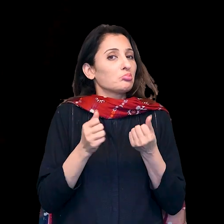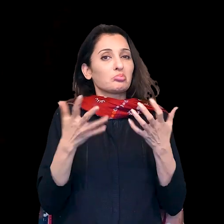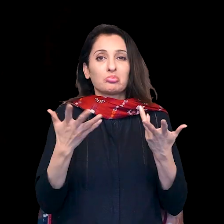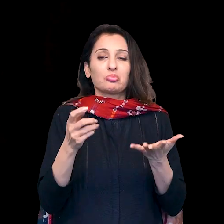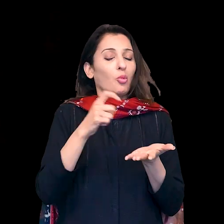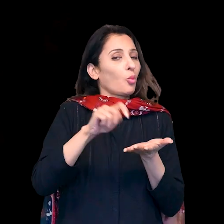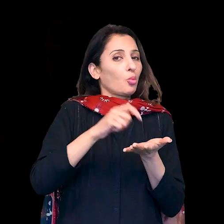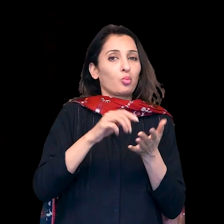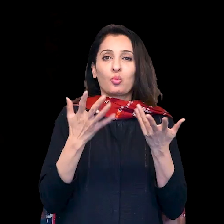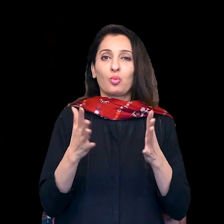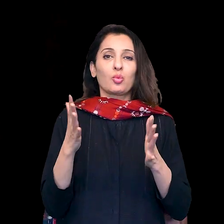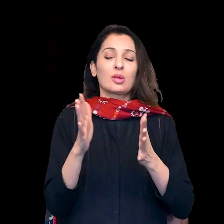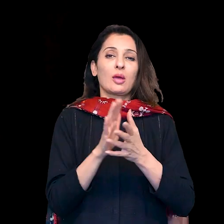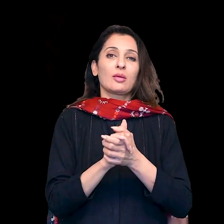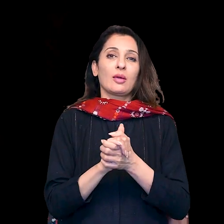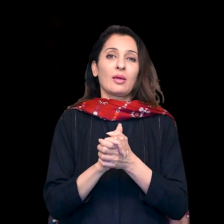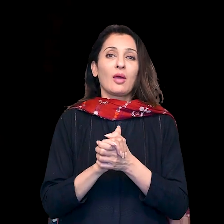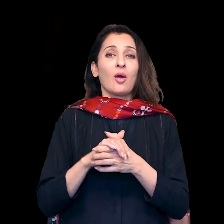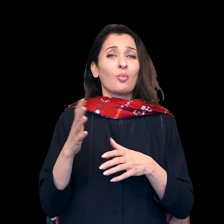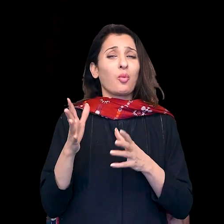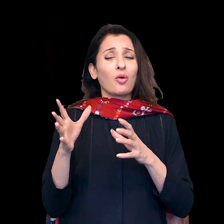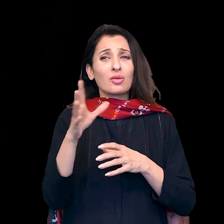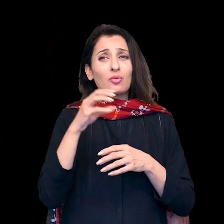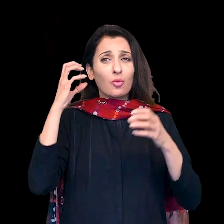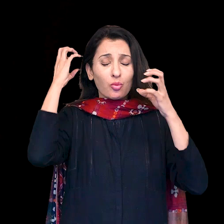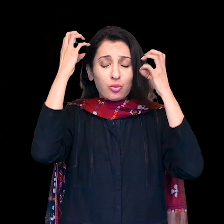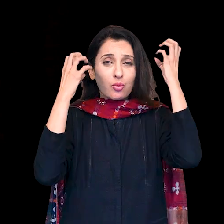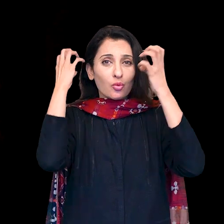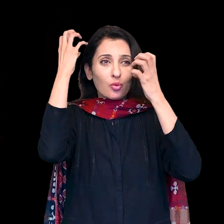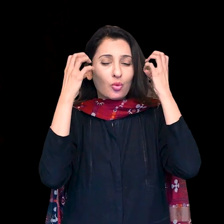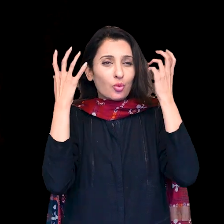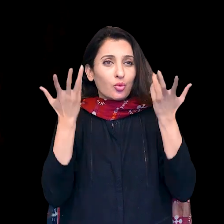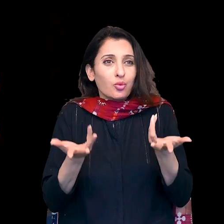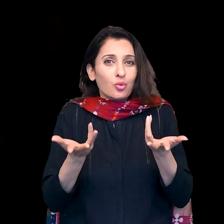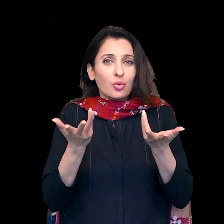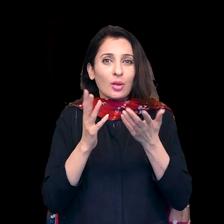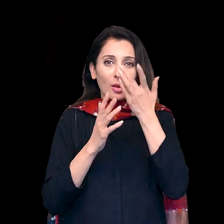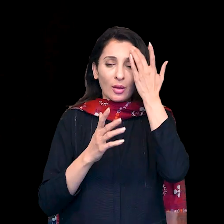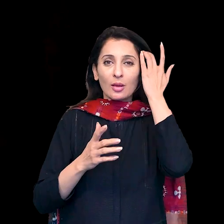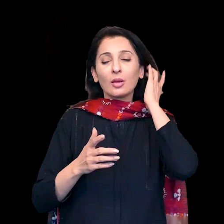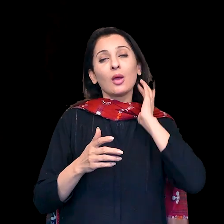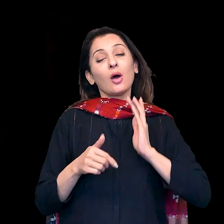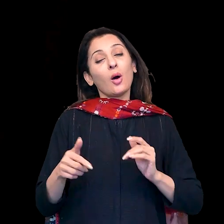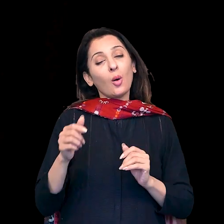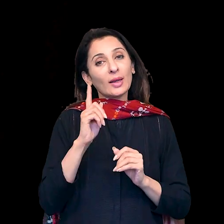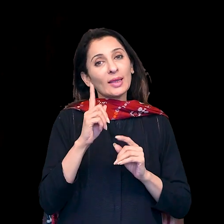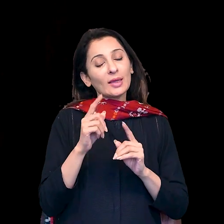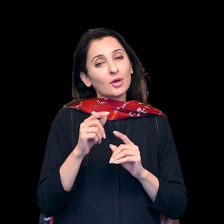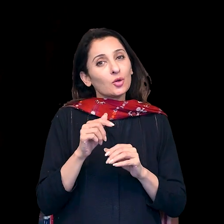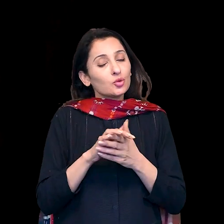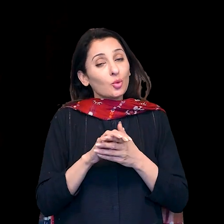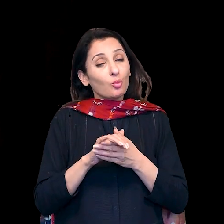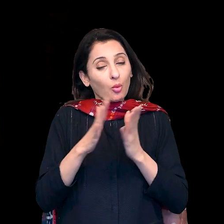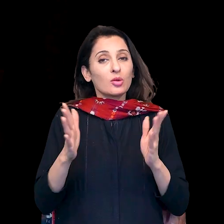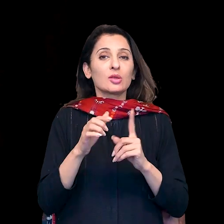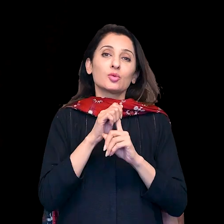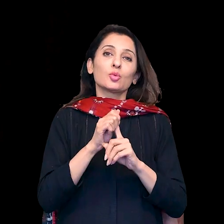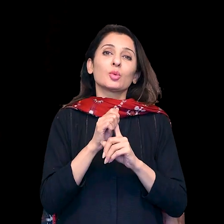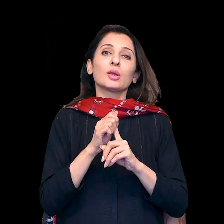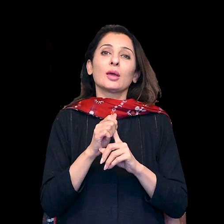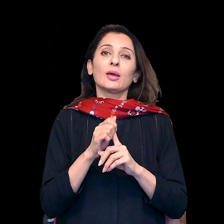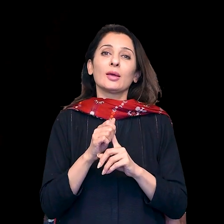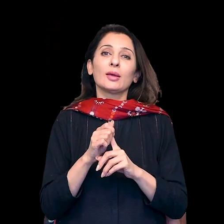for everybody, which causes a lot of uncertainty and confusion in relationships. One thing that is very, very important